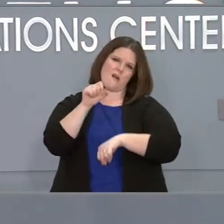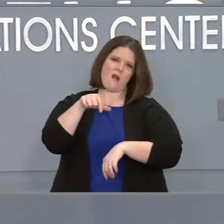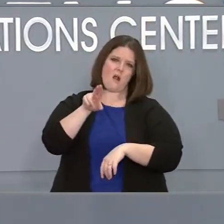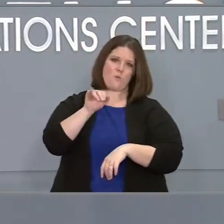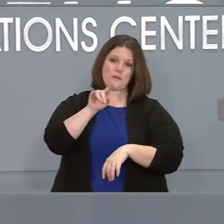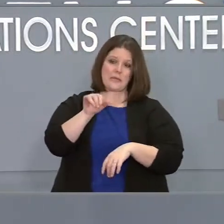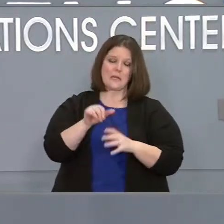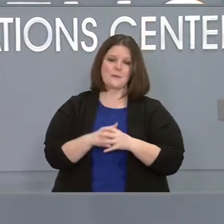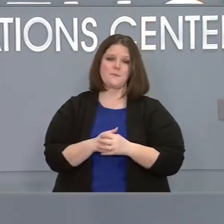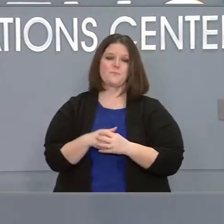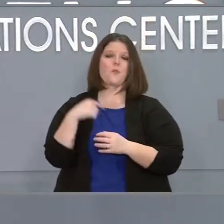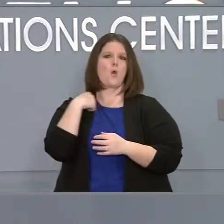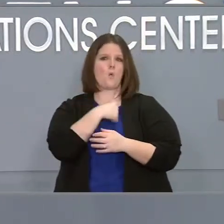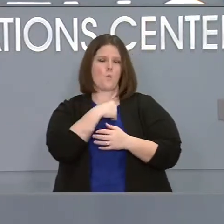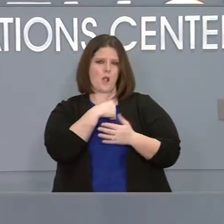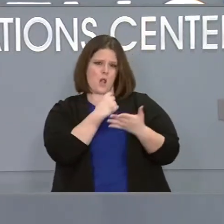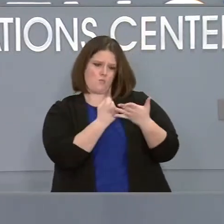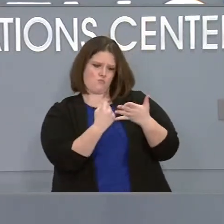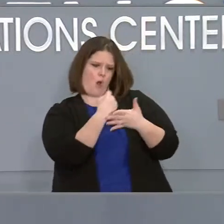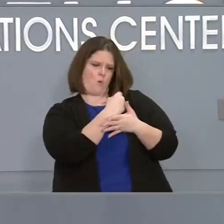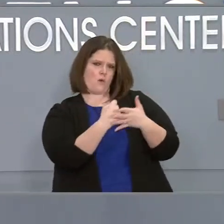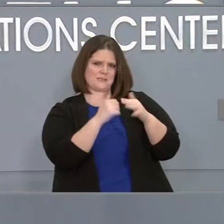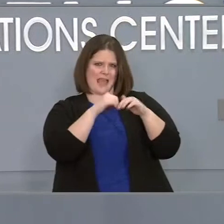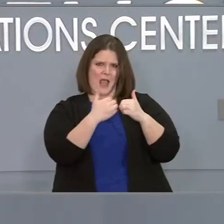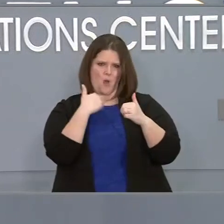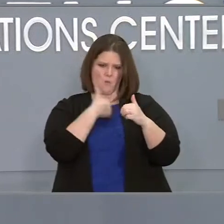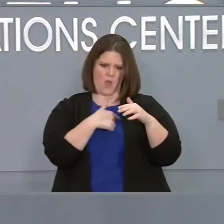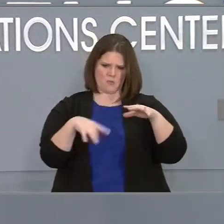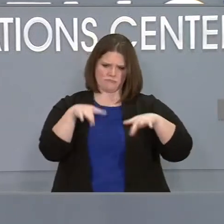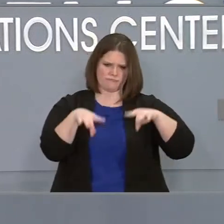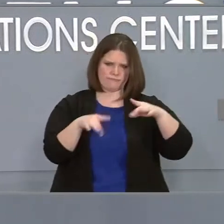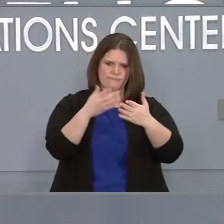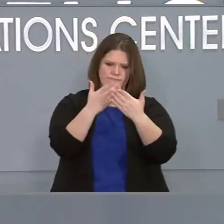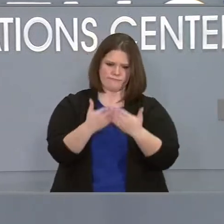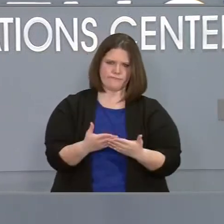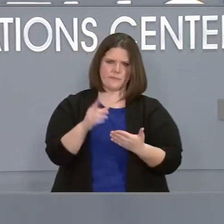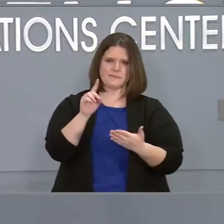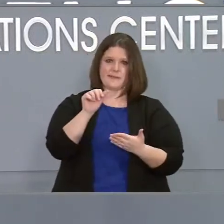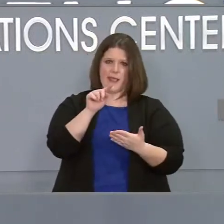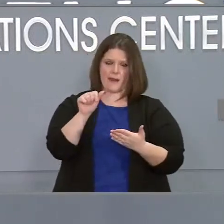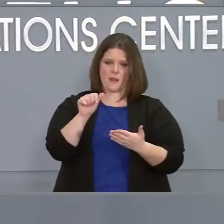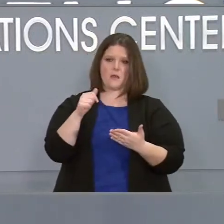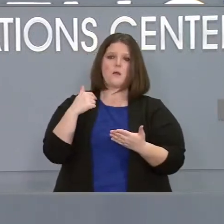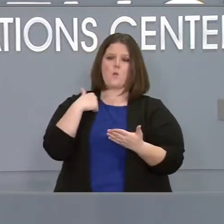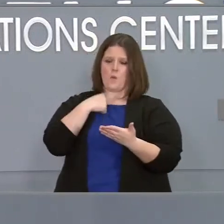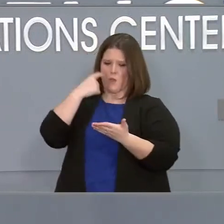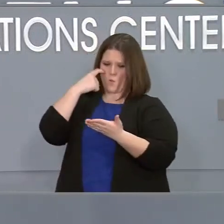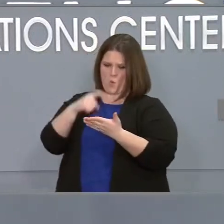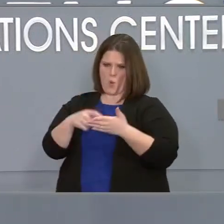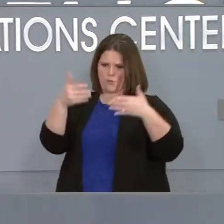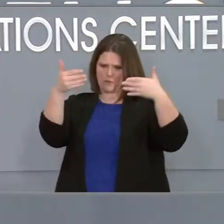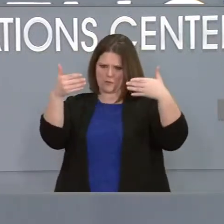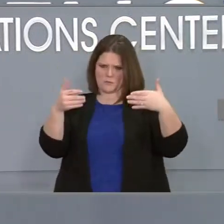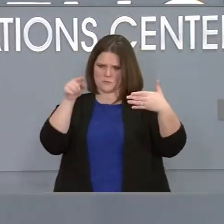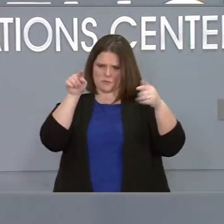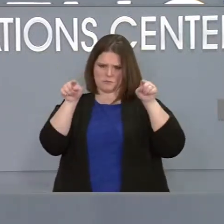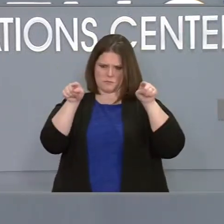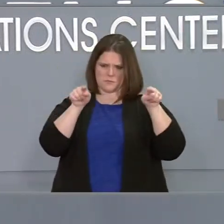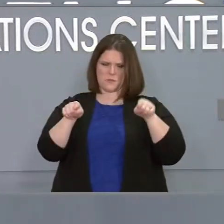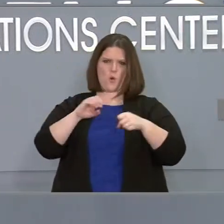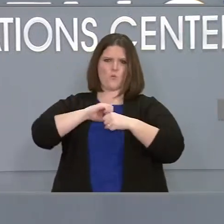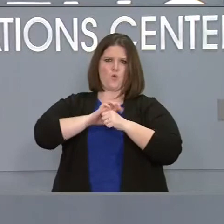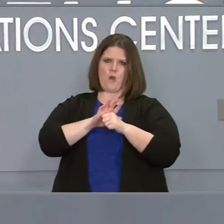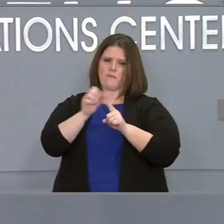prioritized collecting data, we've been able to see the impact of COVID in so many ways, but also see that there are